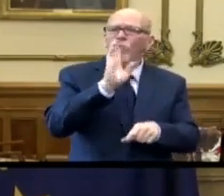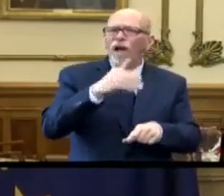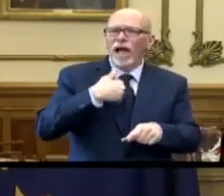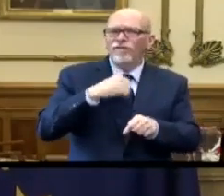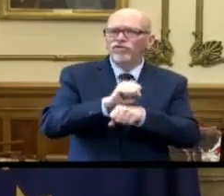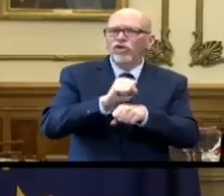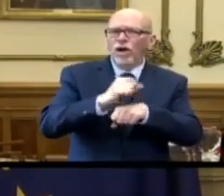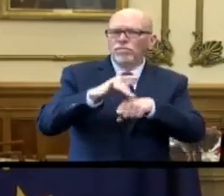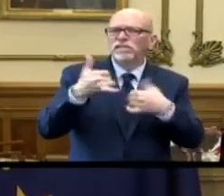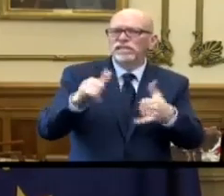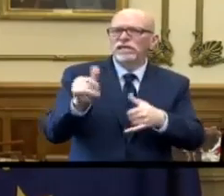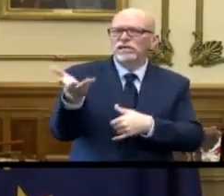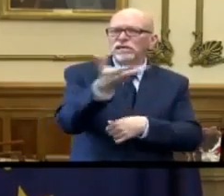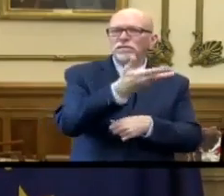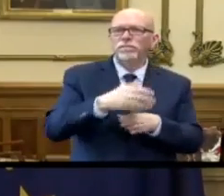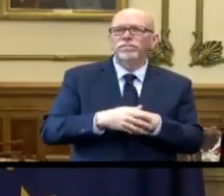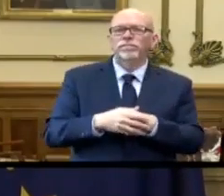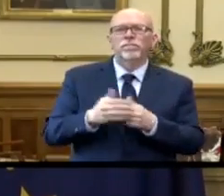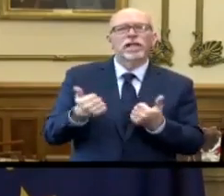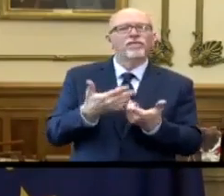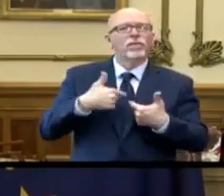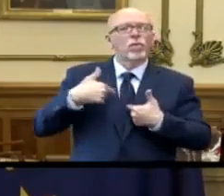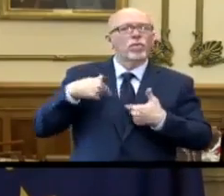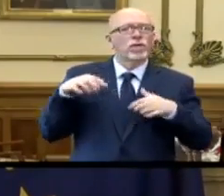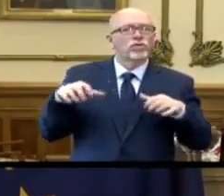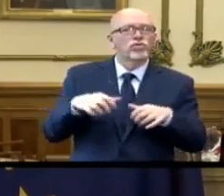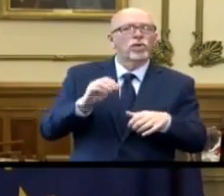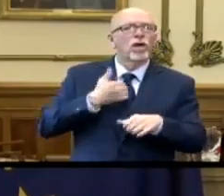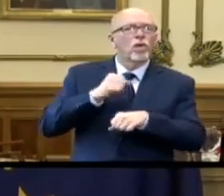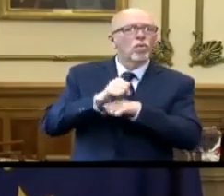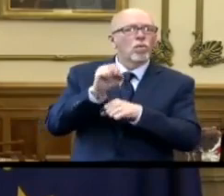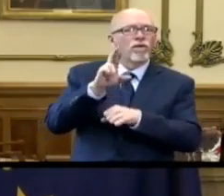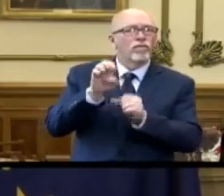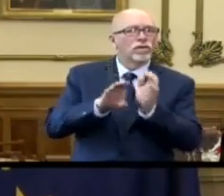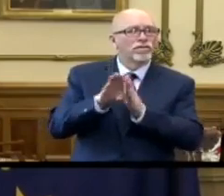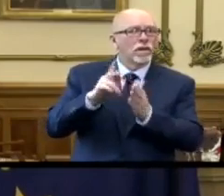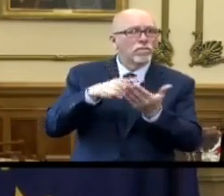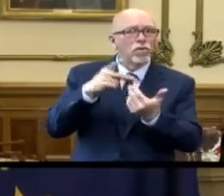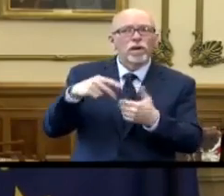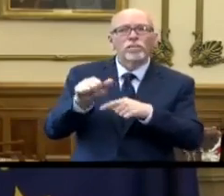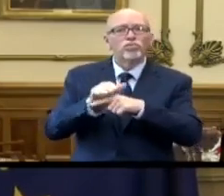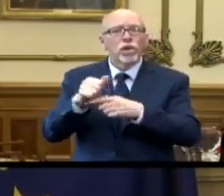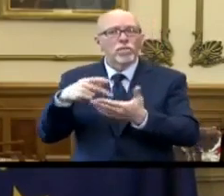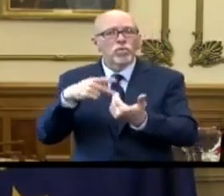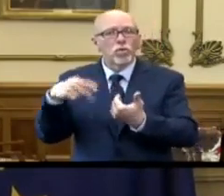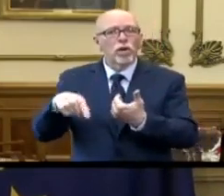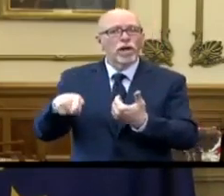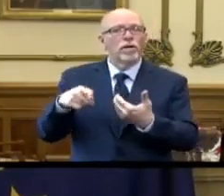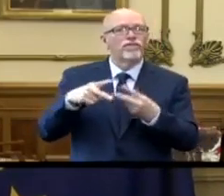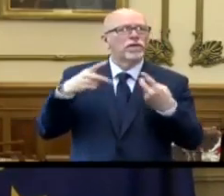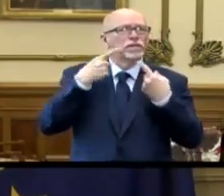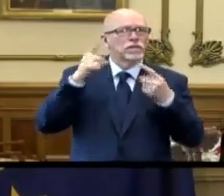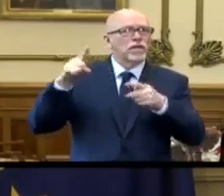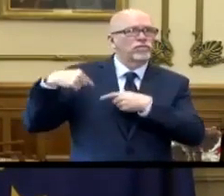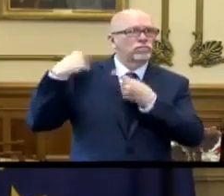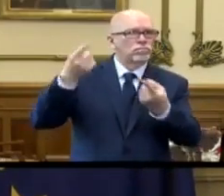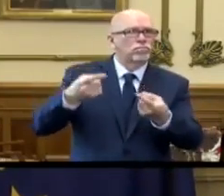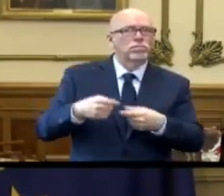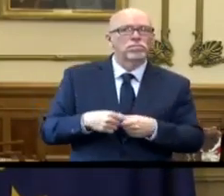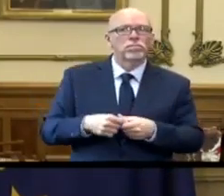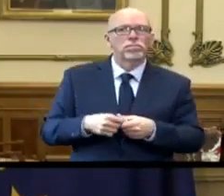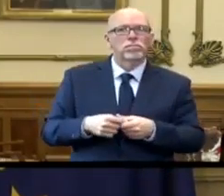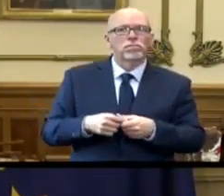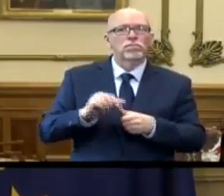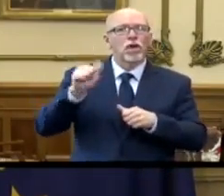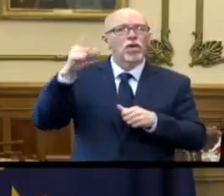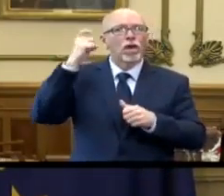jobs. And everything that we do in terms of our workforce development programs, our training programs that have been very successful,